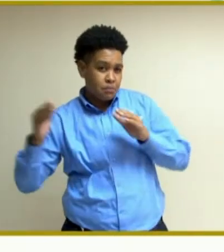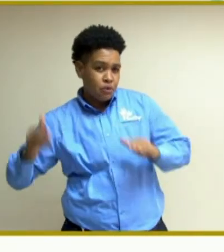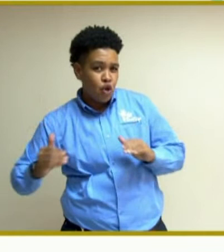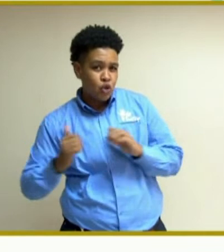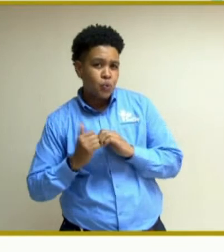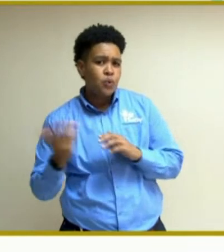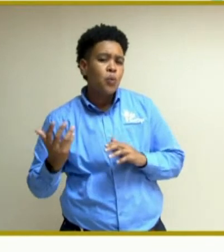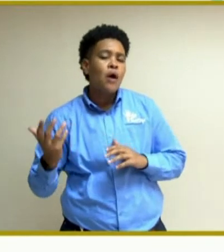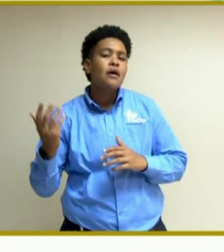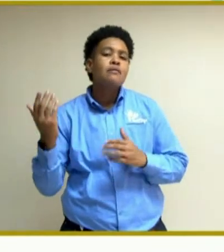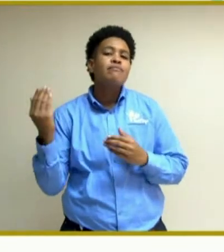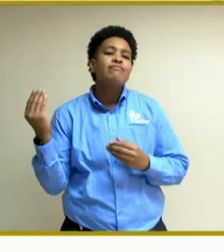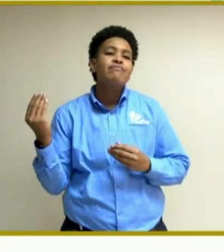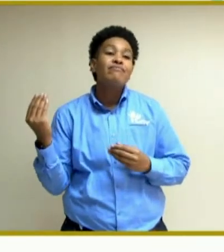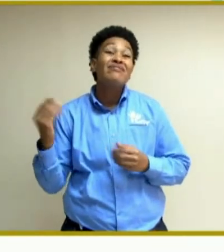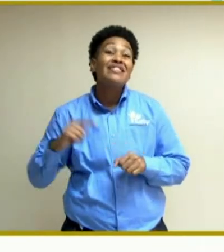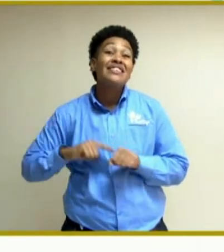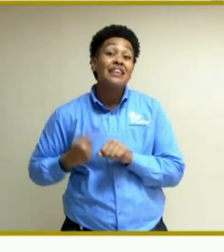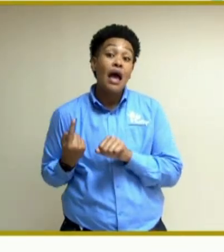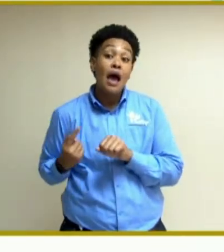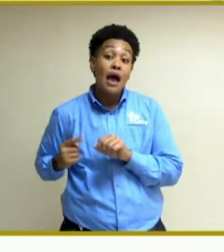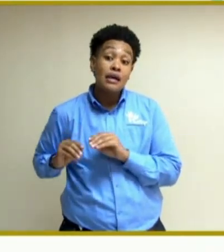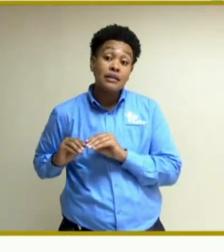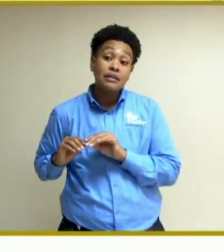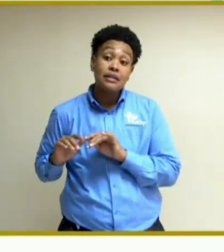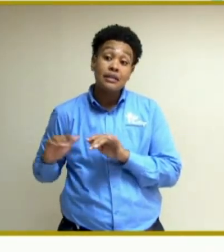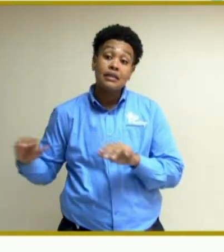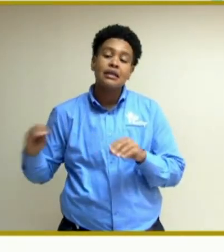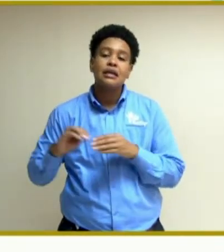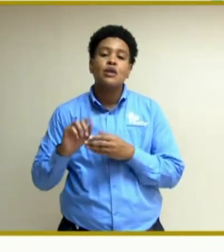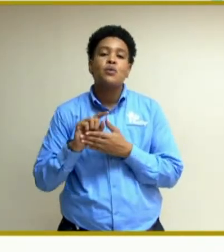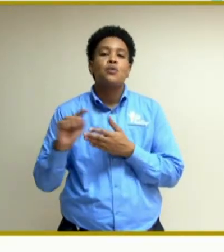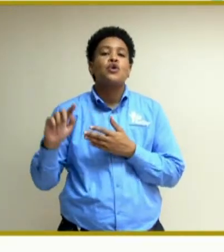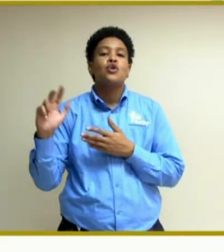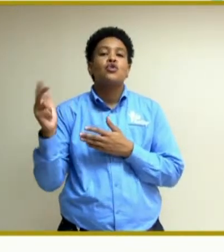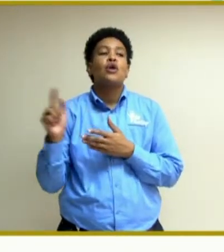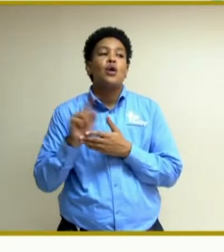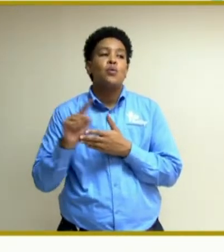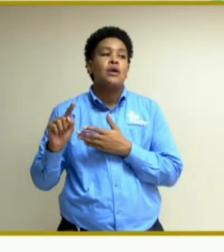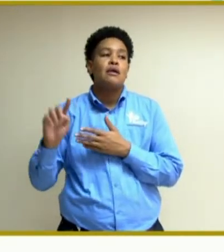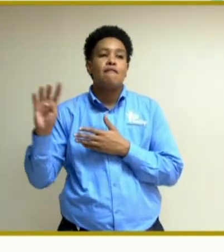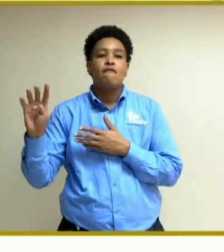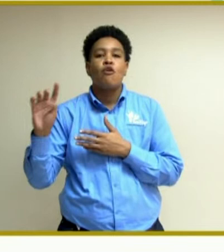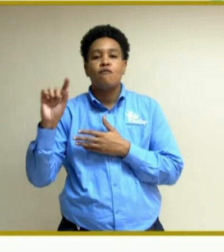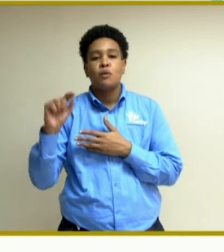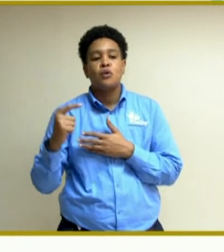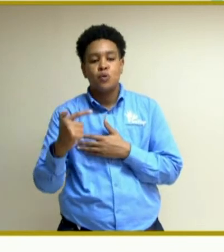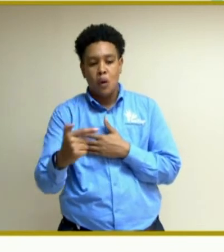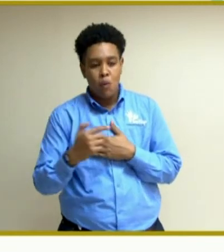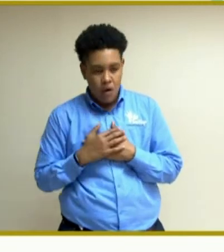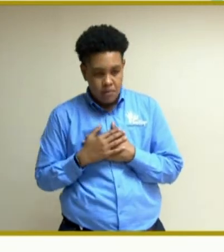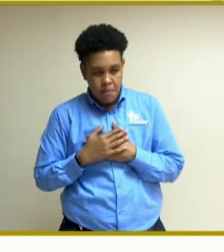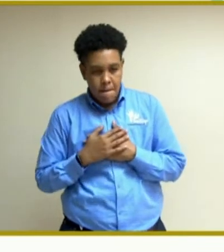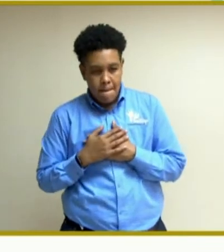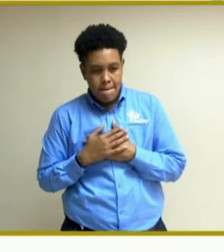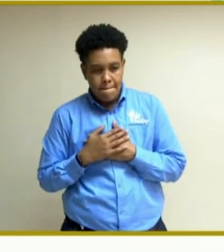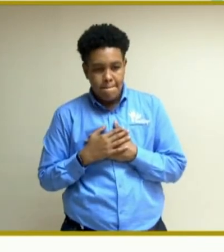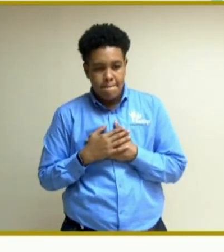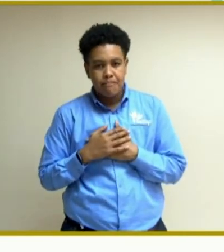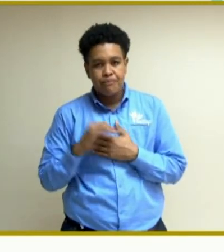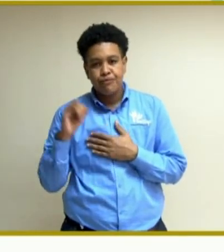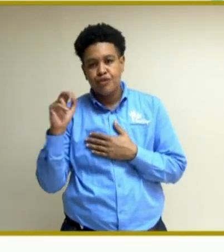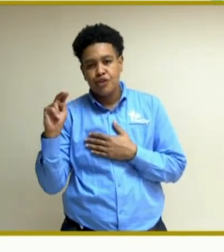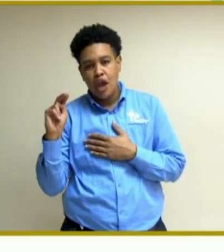of onset in the week 3 and week 4 of 2021. Next